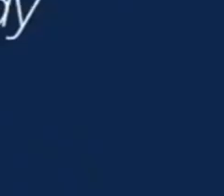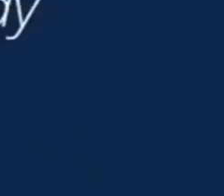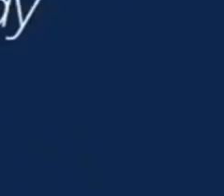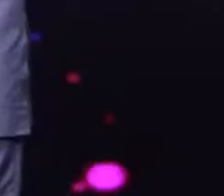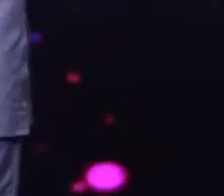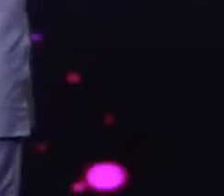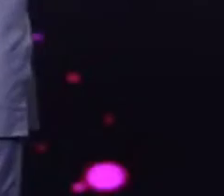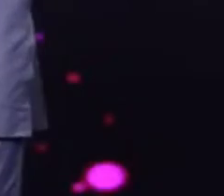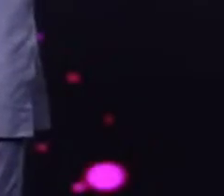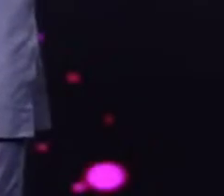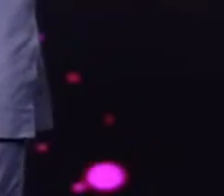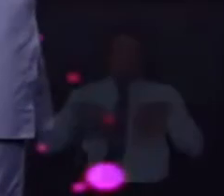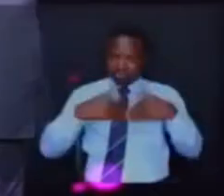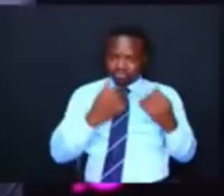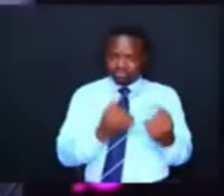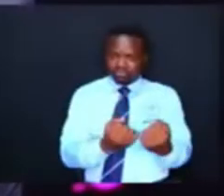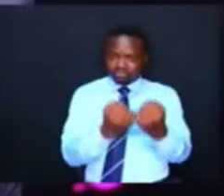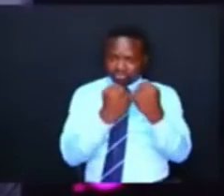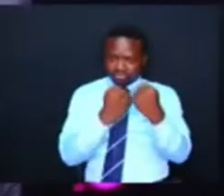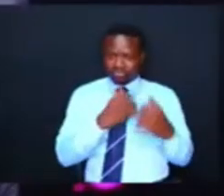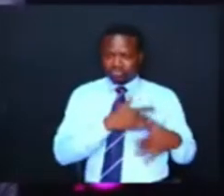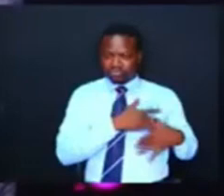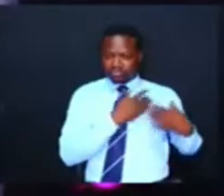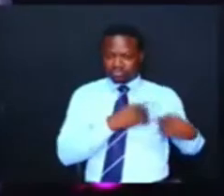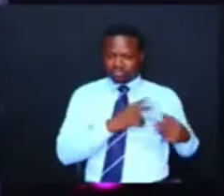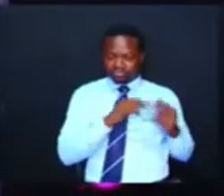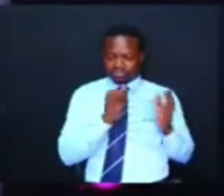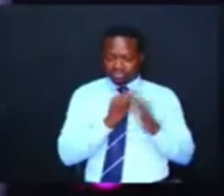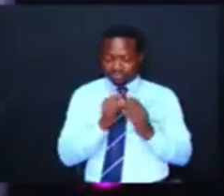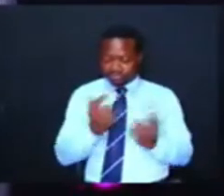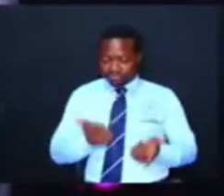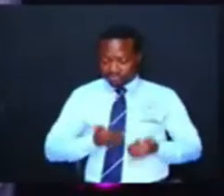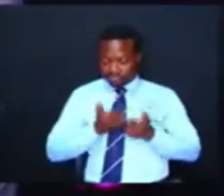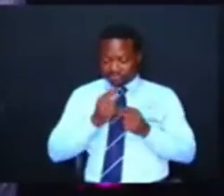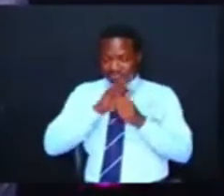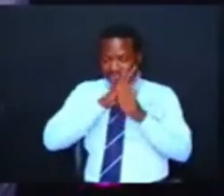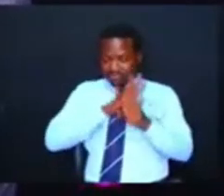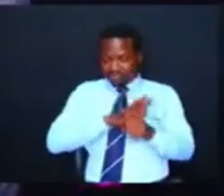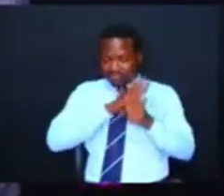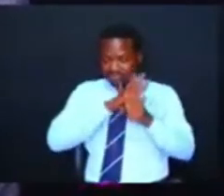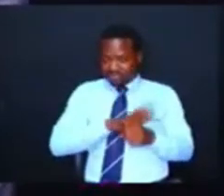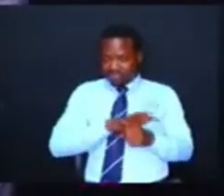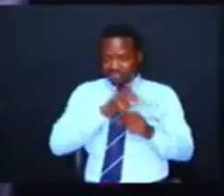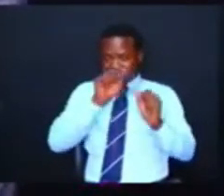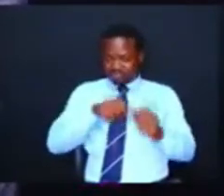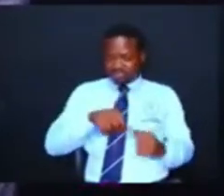that will be able to resist the pressures of life, and it will not be